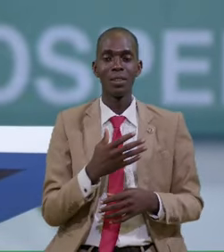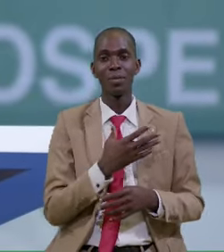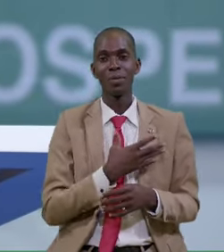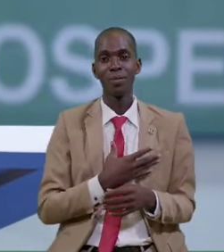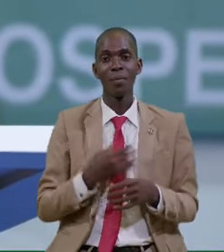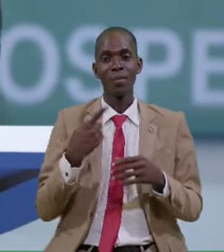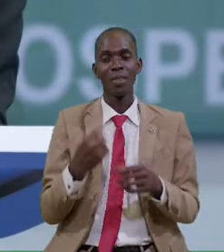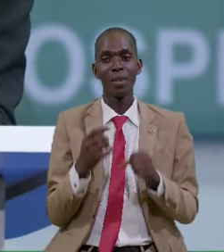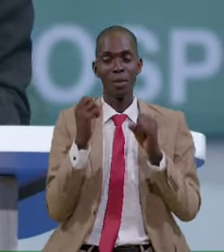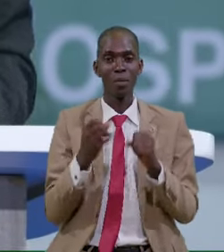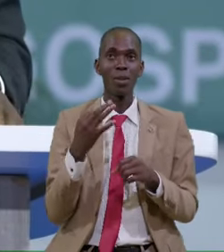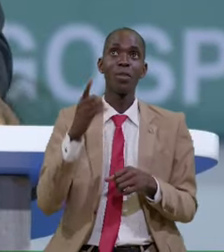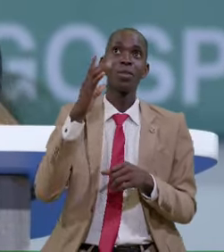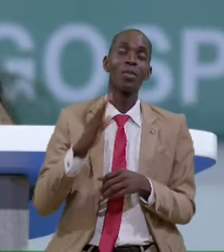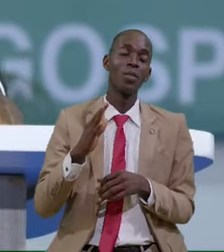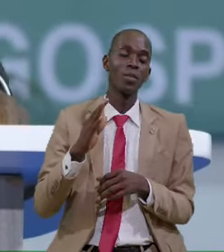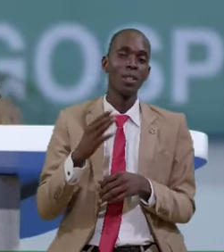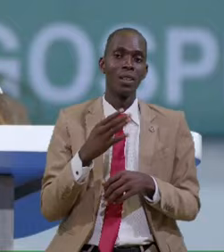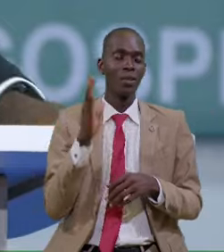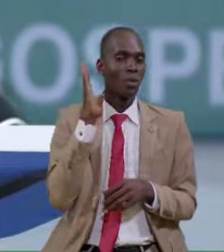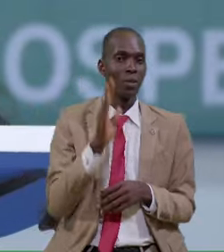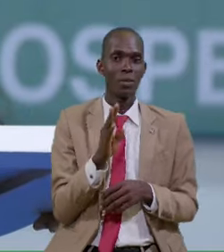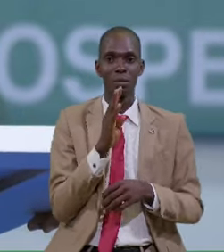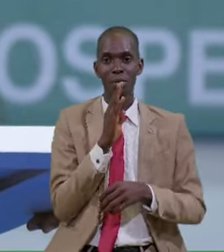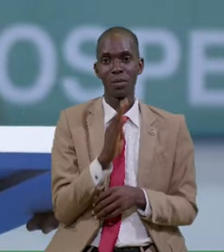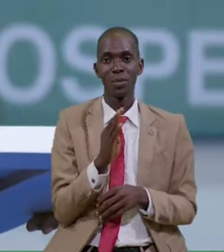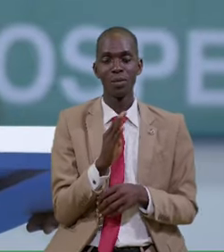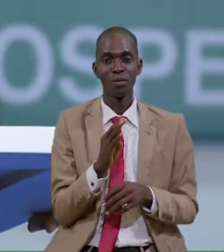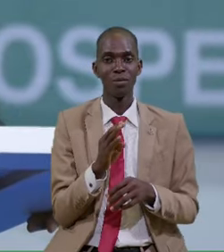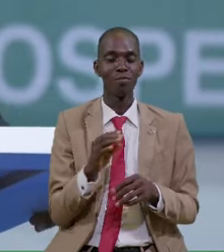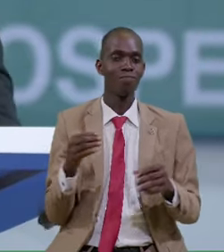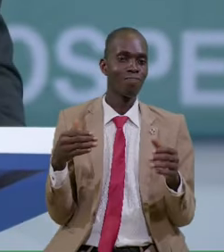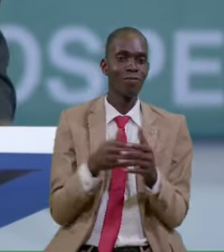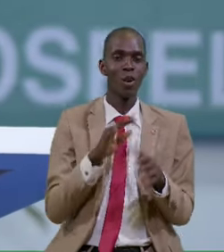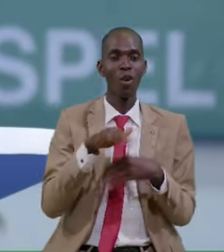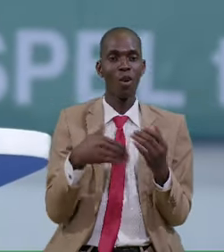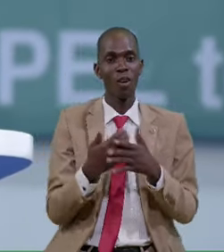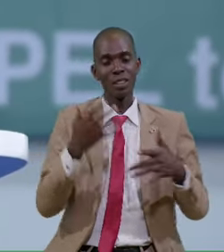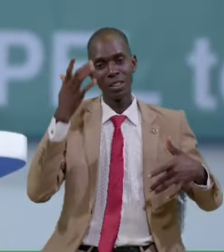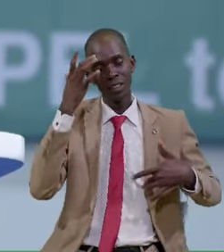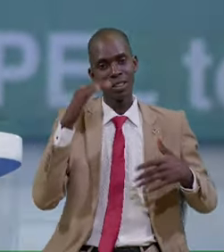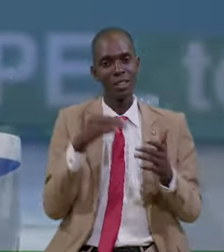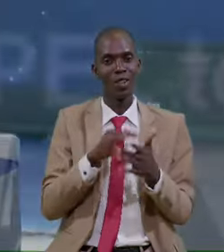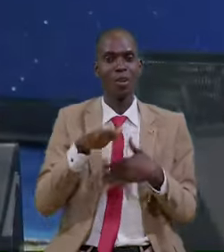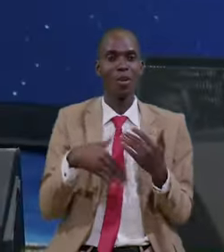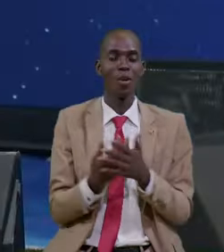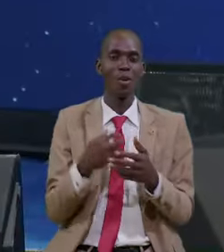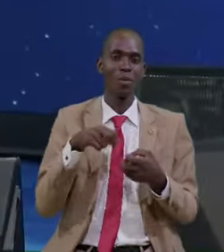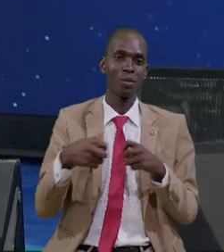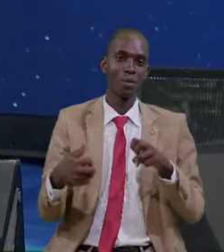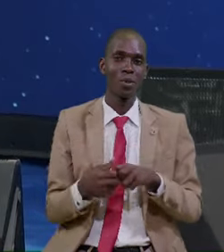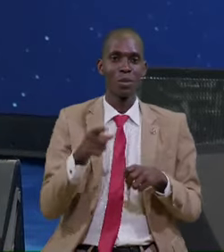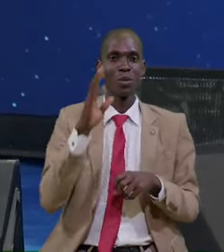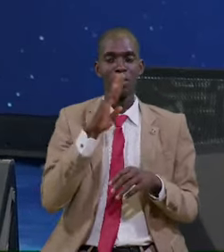be manifestation and in action now against all diseases, against all problems. You'll be set free in the name